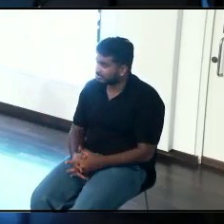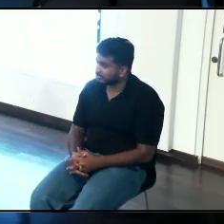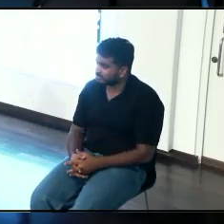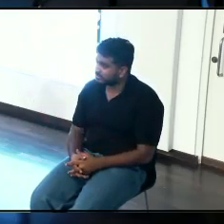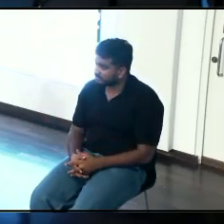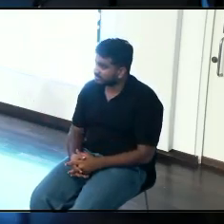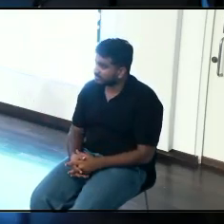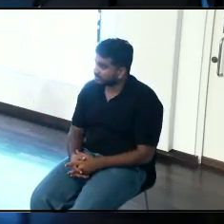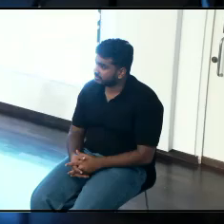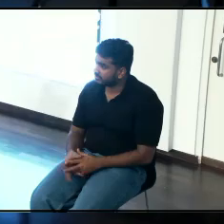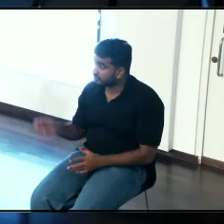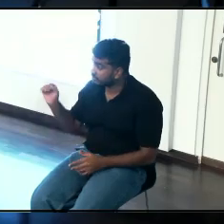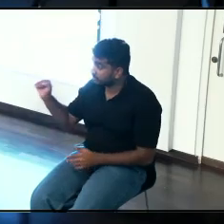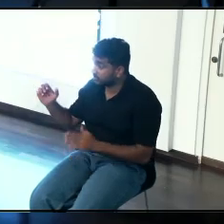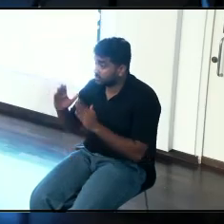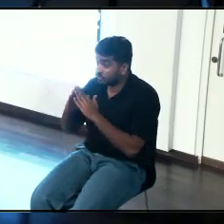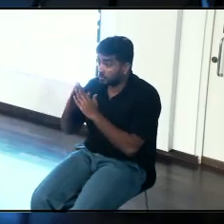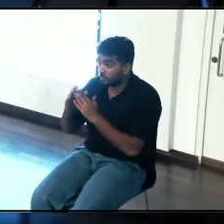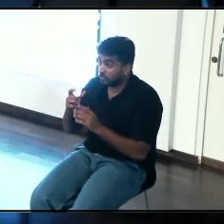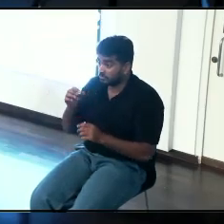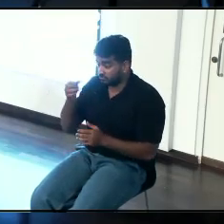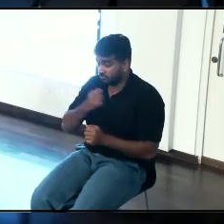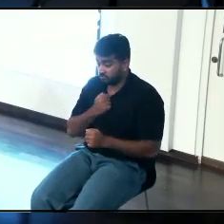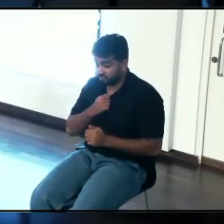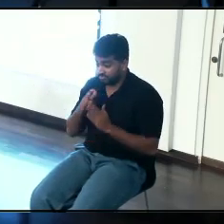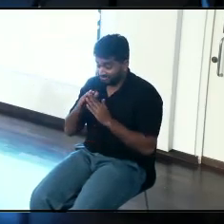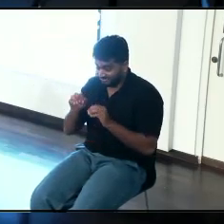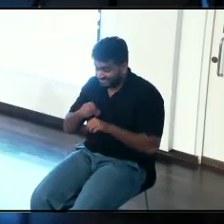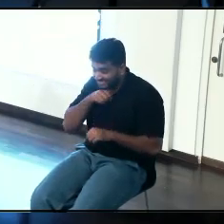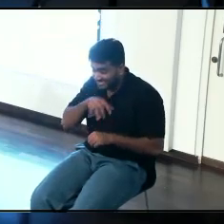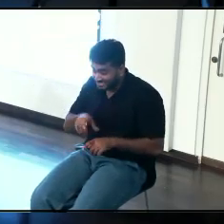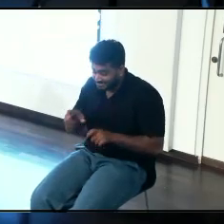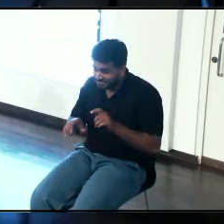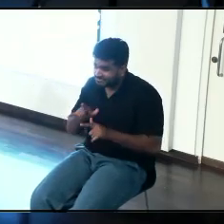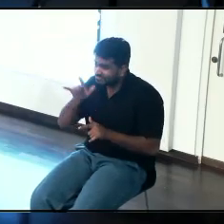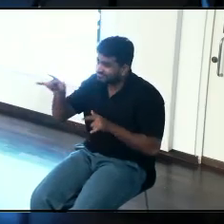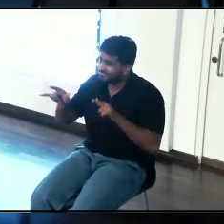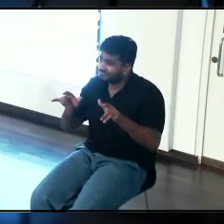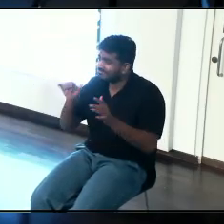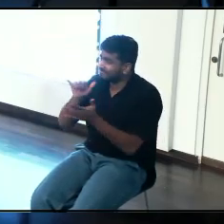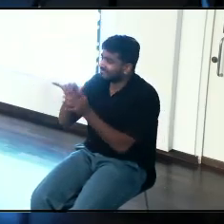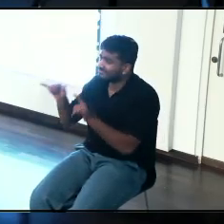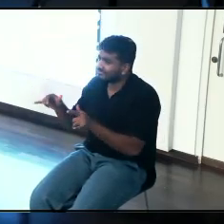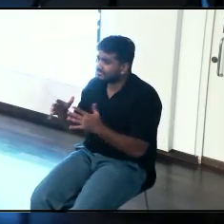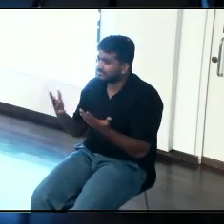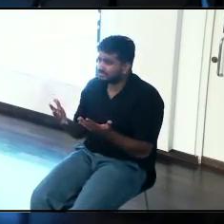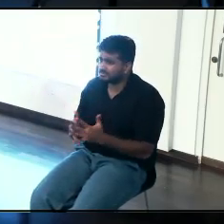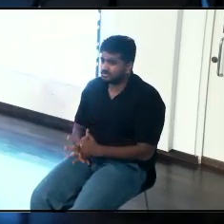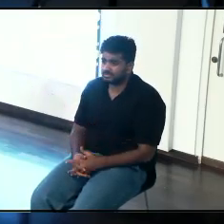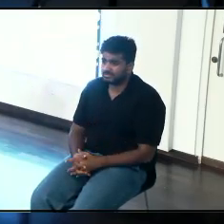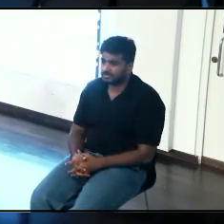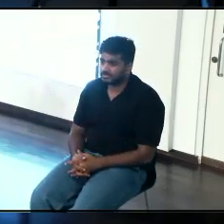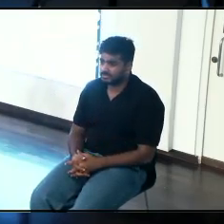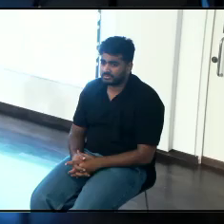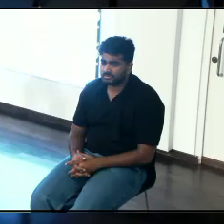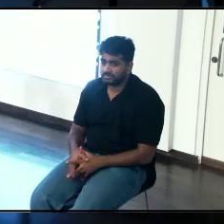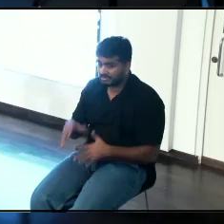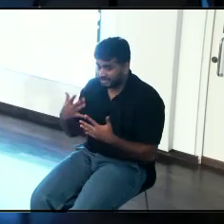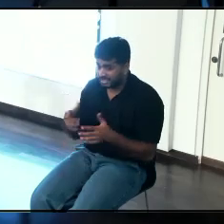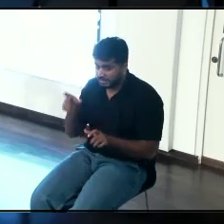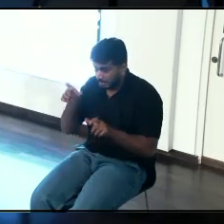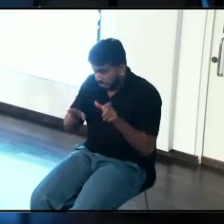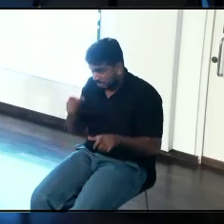of these heritage homes in Goa. So what is the future of these homes? Did any of the people